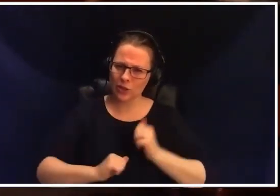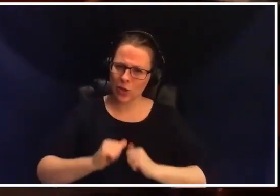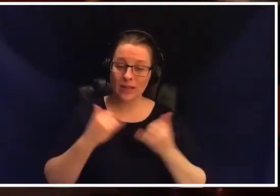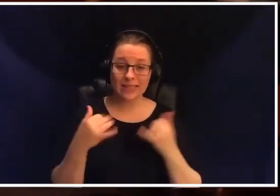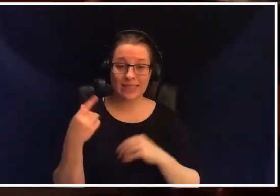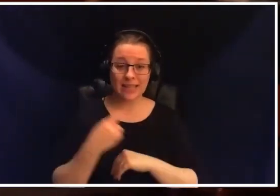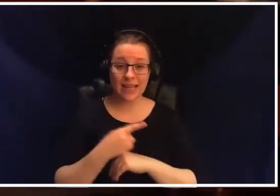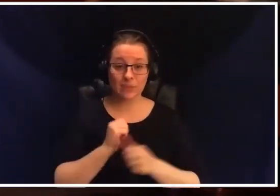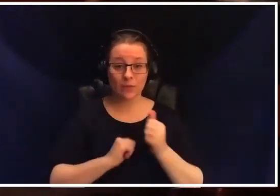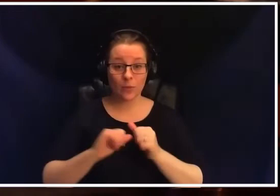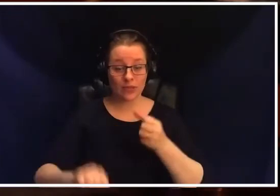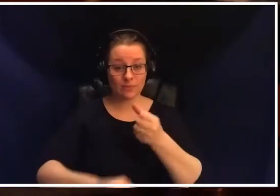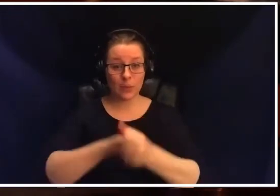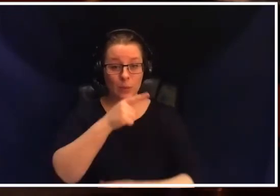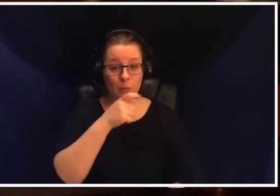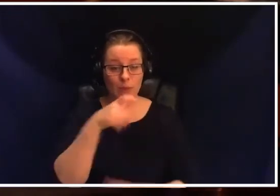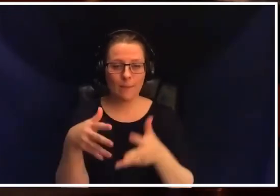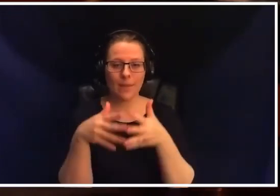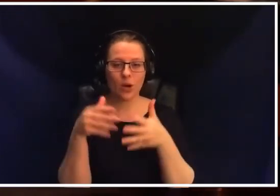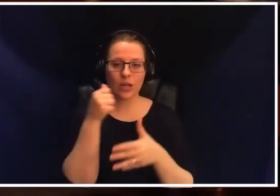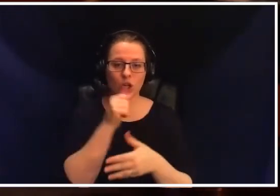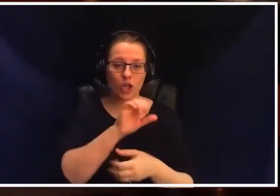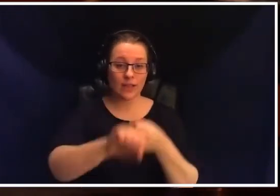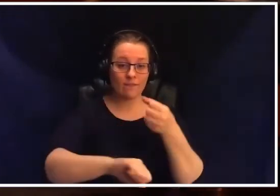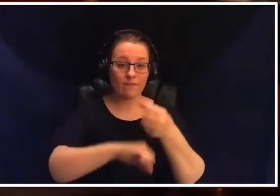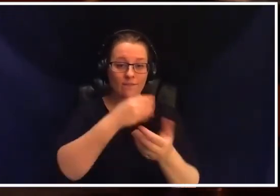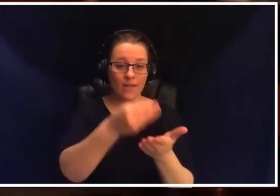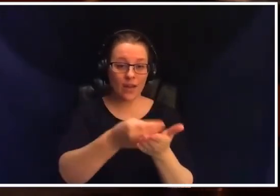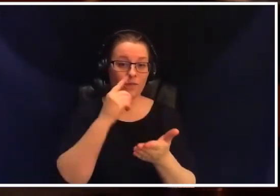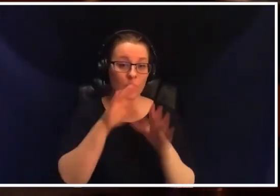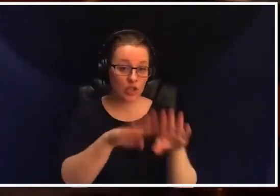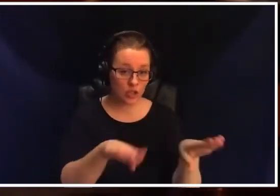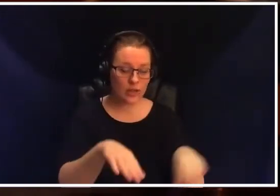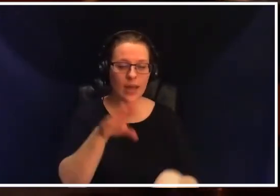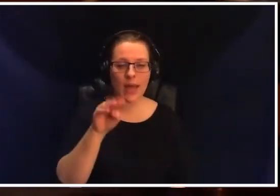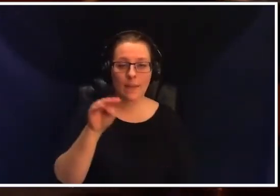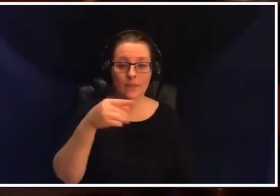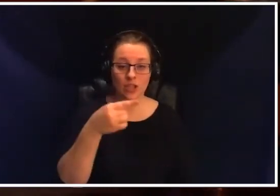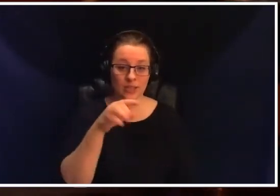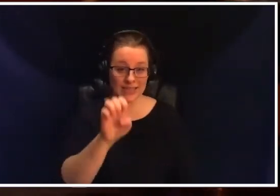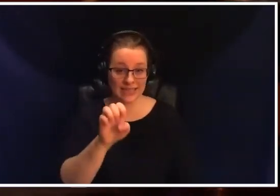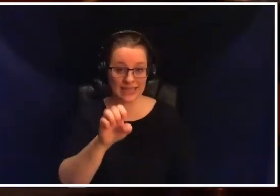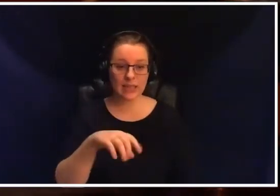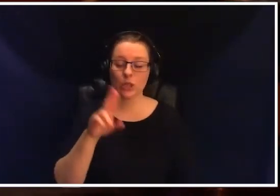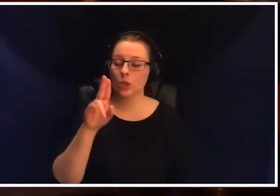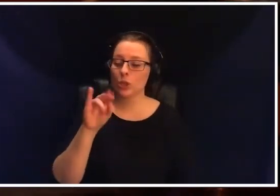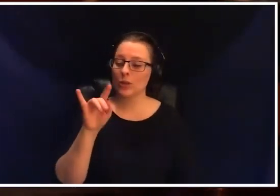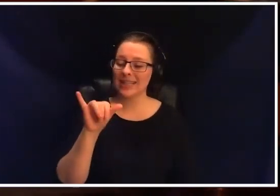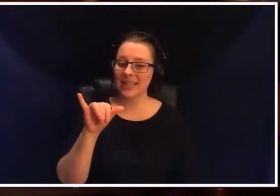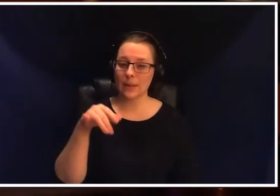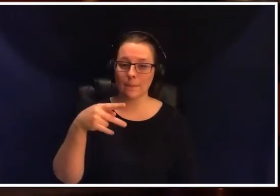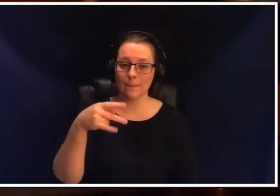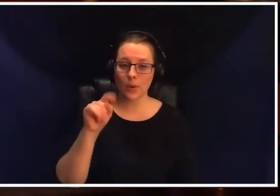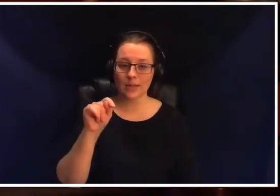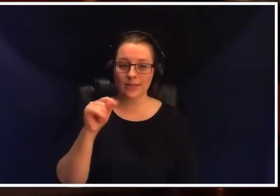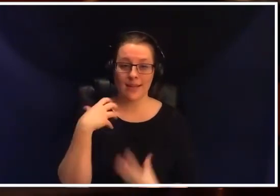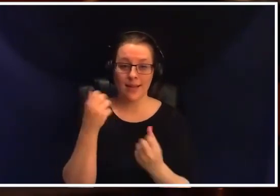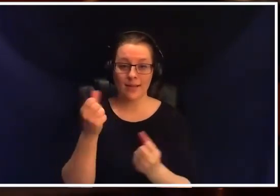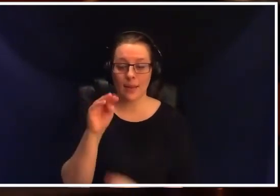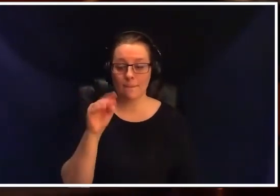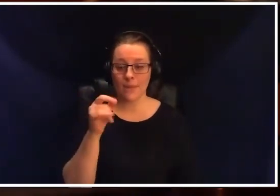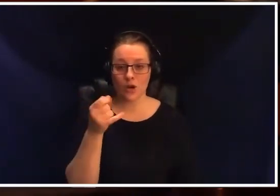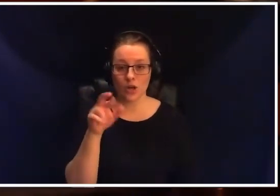sponsored by the American Girls Fund for Children, Madison Gas and Electric Foundation, Unity Point Health Meritor, with additional funding by the Keene